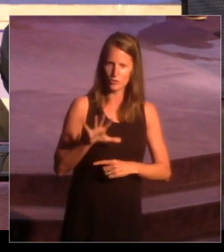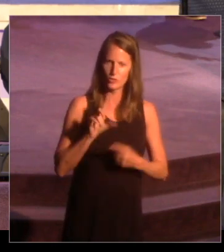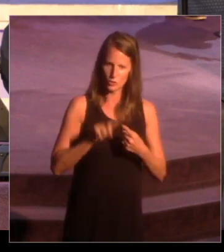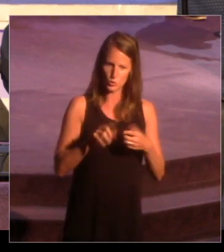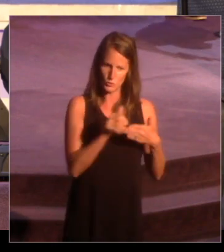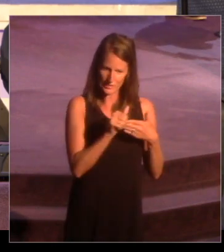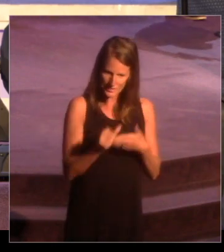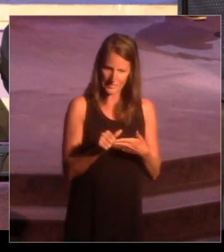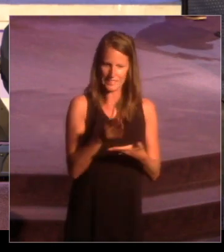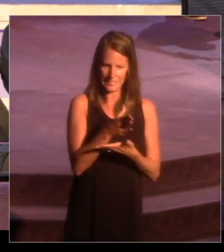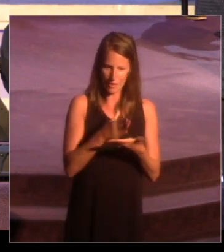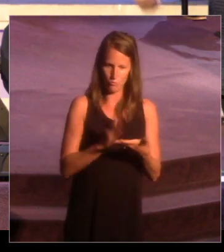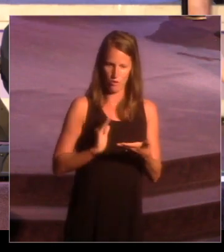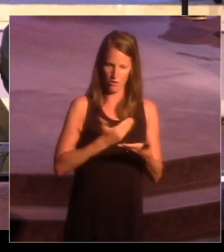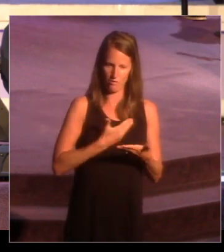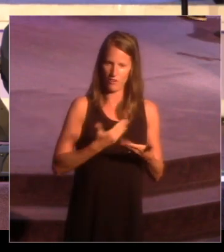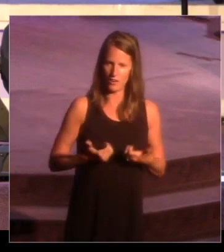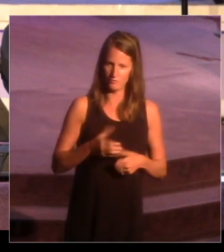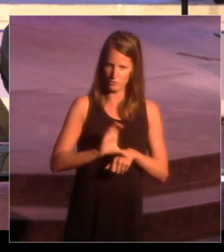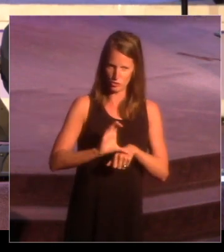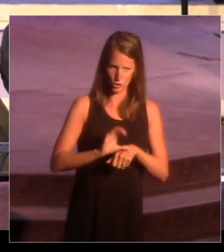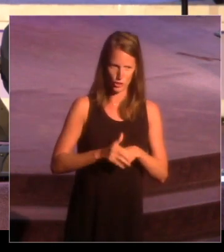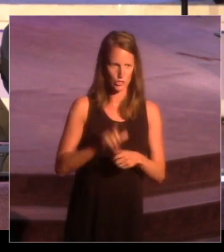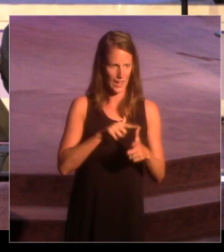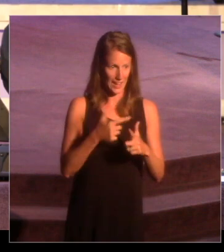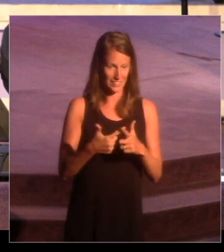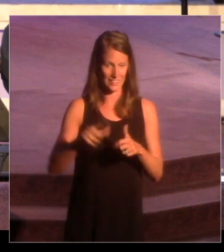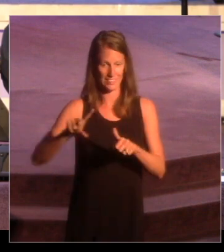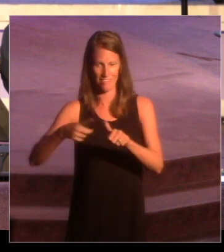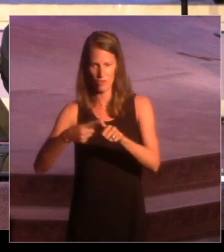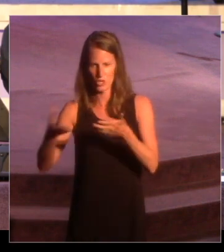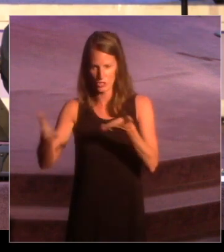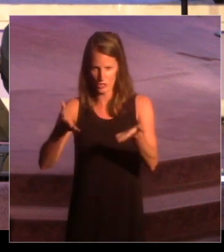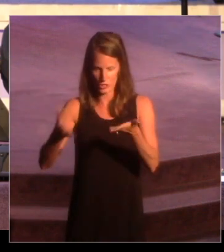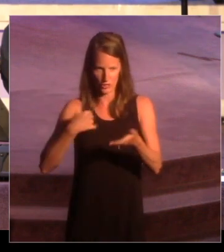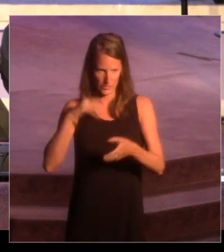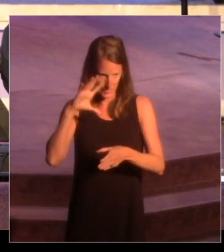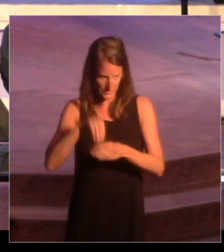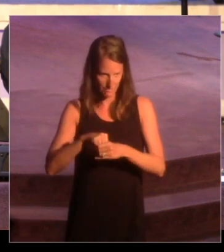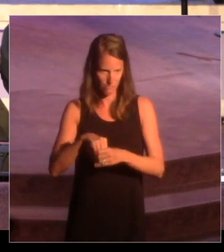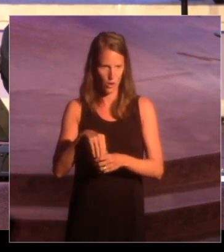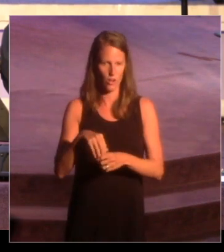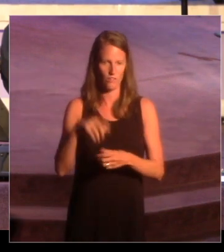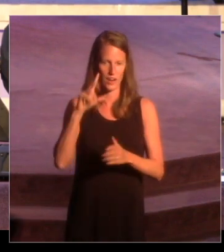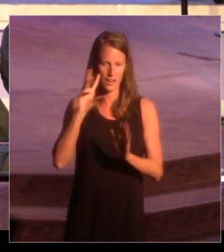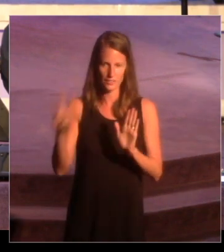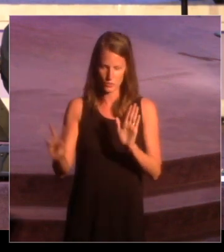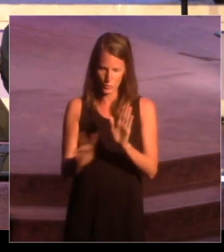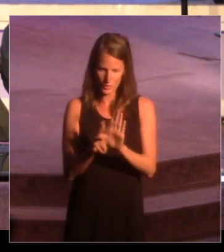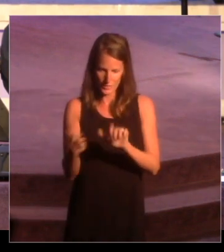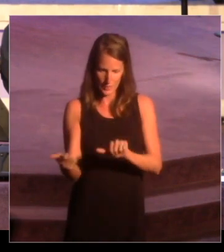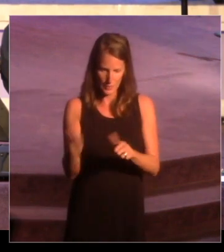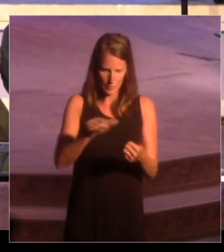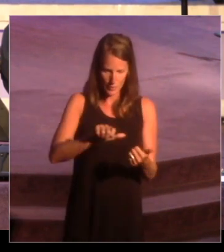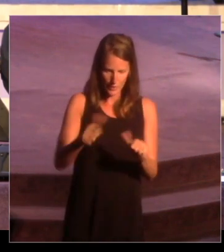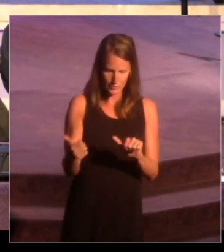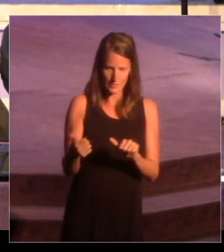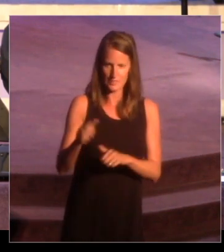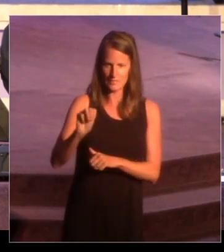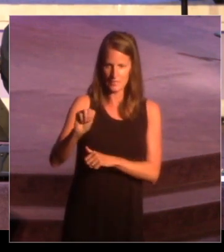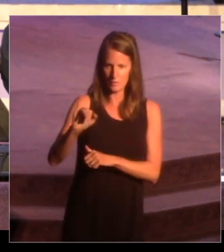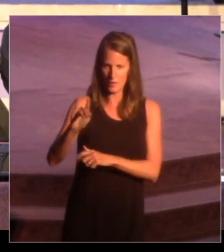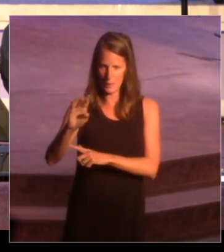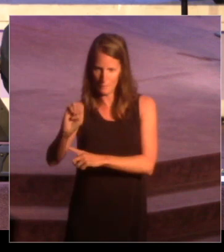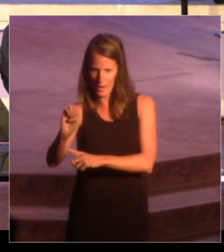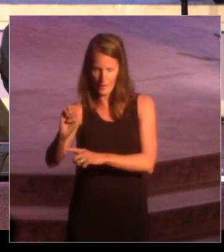church. Then got to be a part of the first service here, and then got to witness the baptism with Pastor Mike being back with